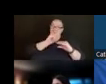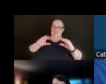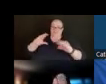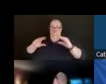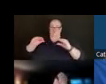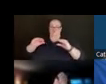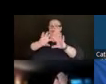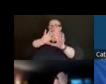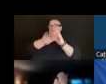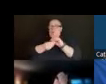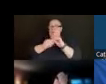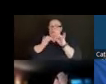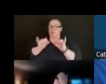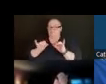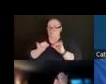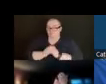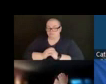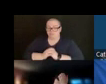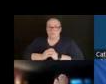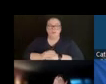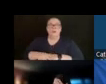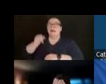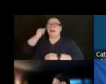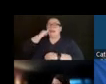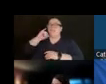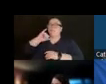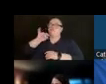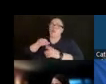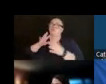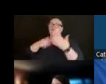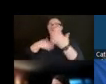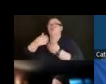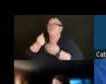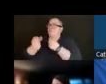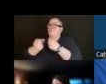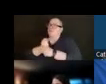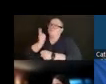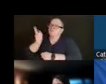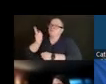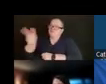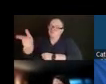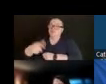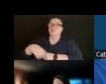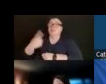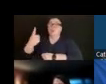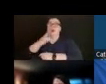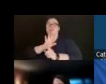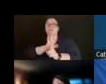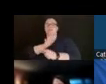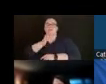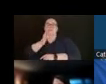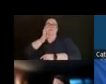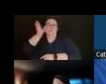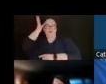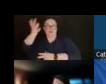few years go by and one of Johnny's parents retires and starts to draw Social Security.